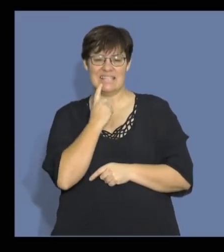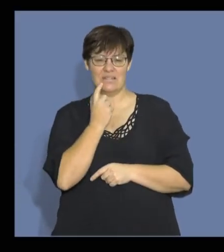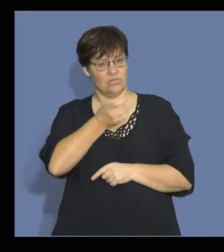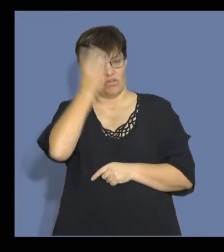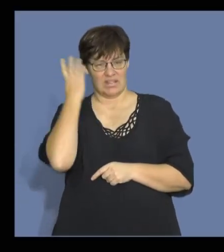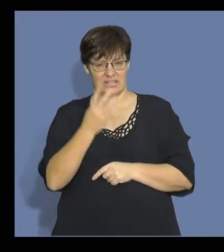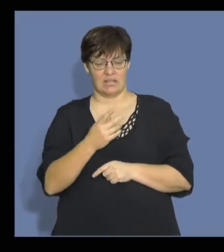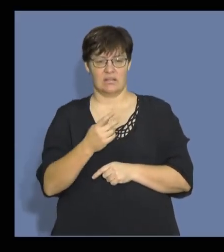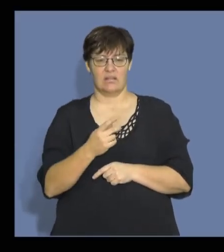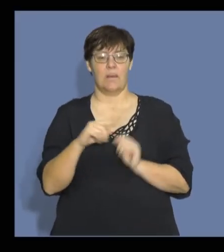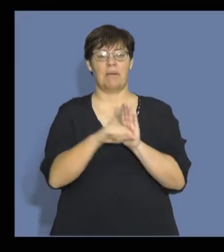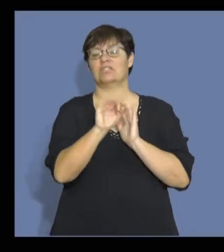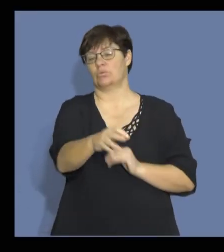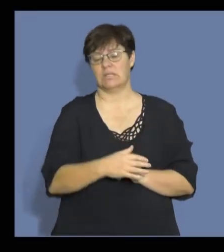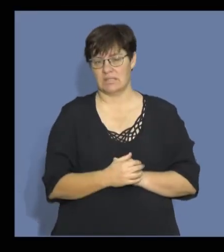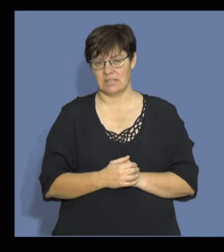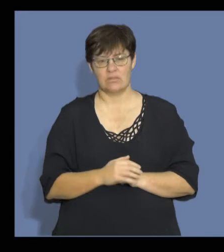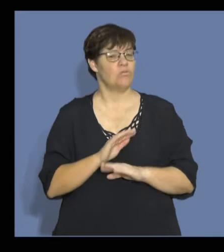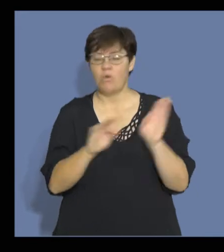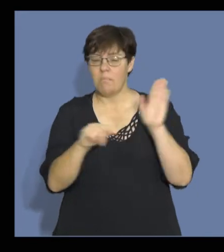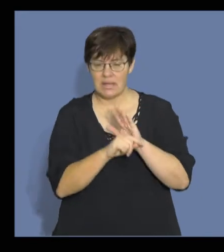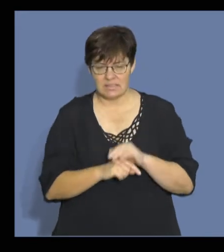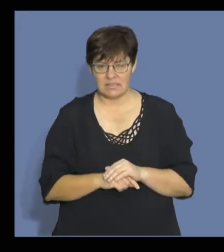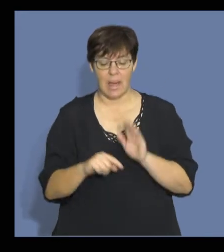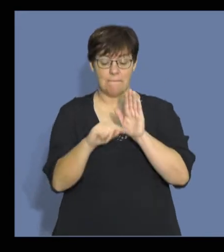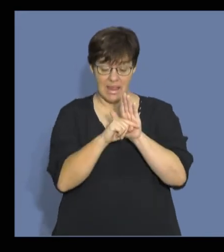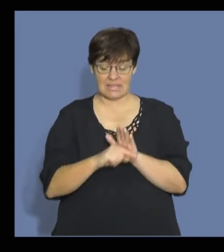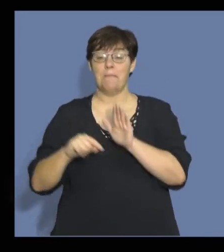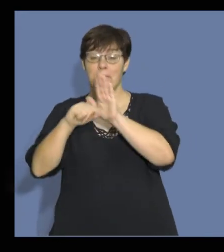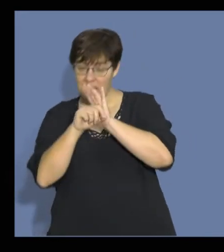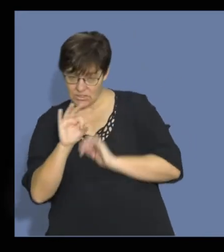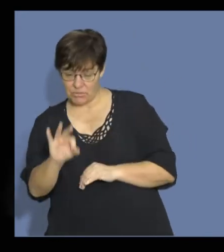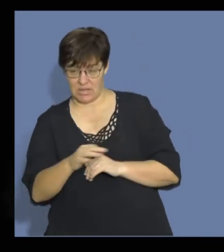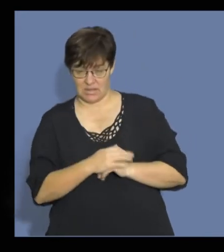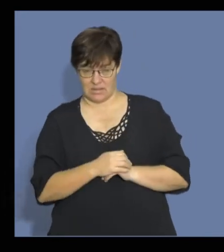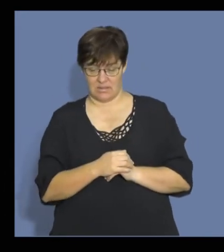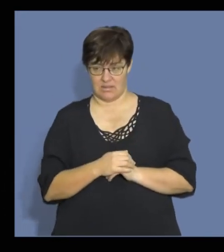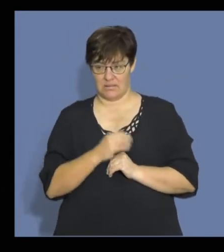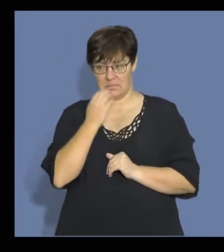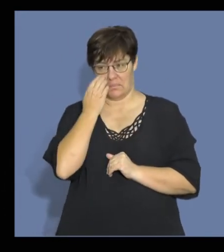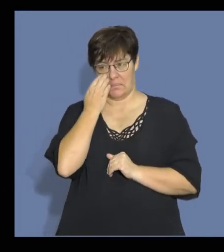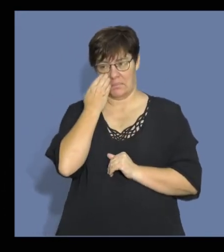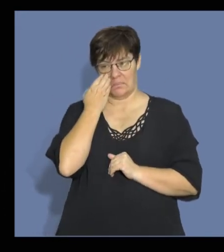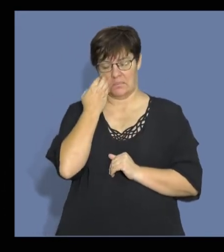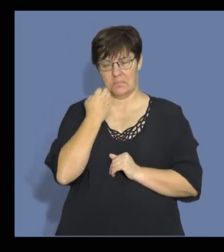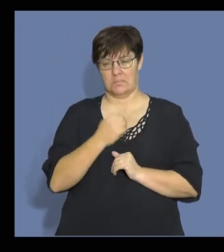to just write minus 3. It's not minus 3. What this is, and let me erase that,